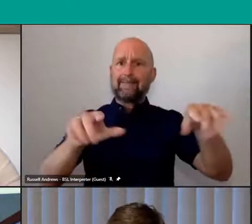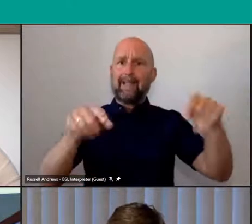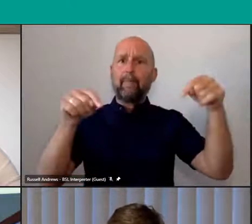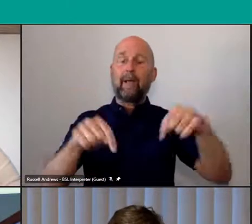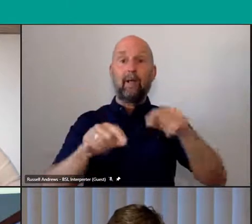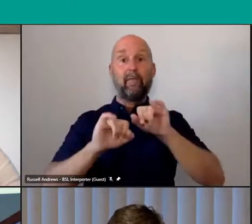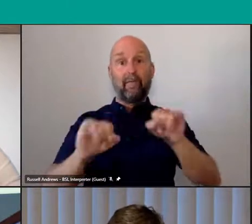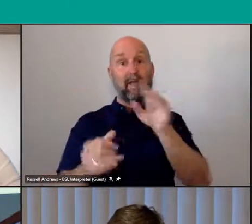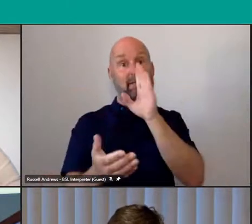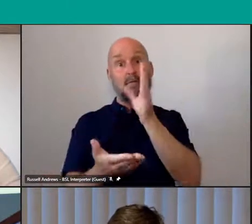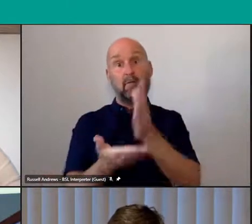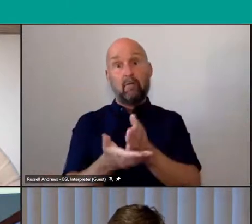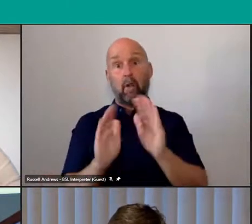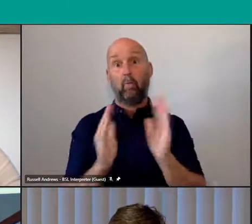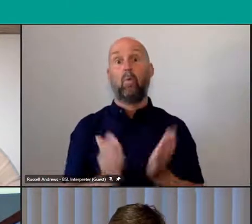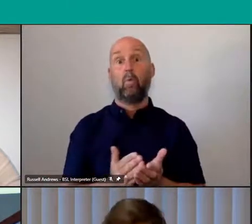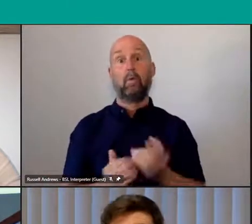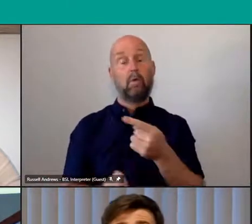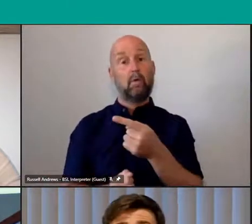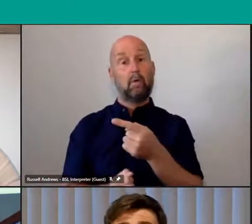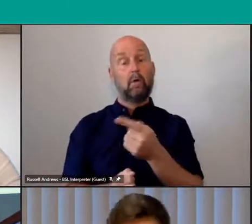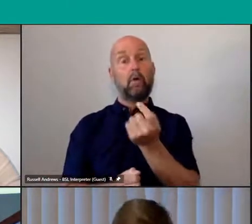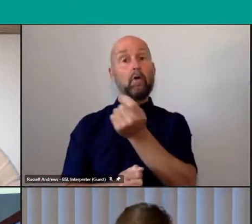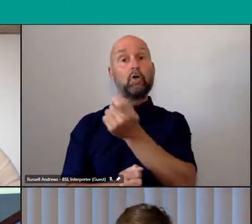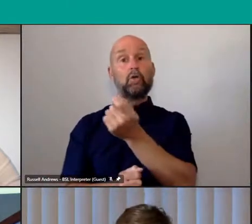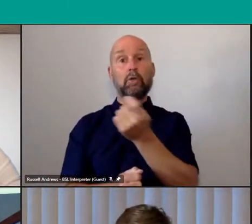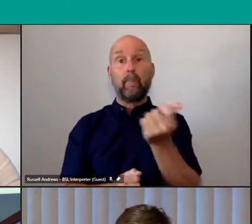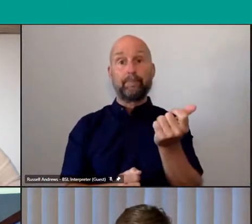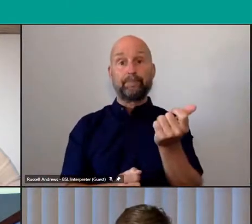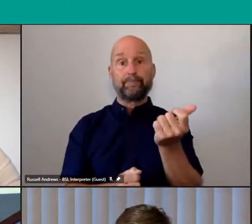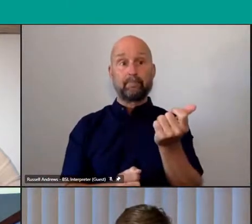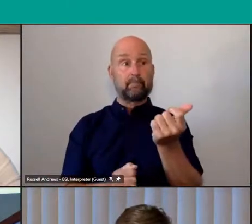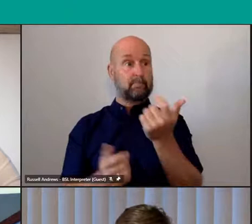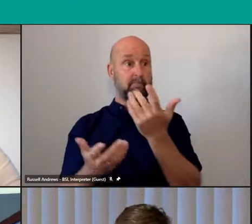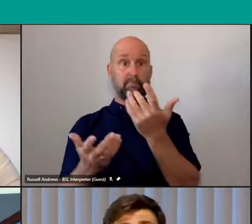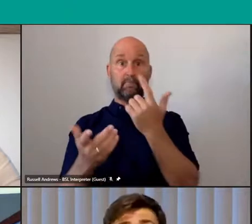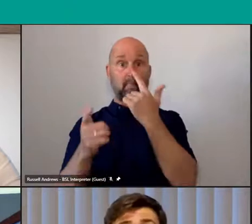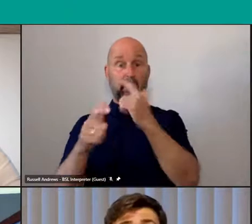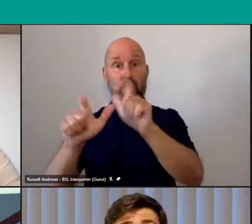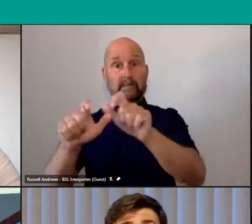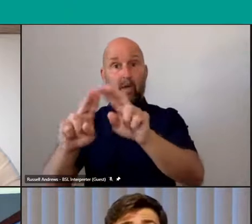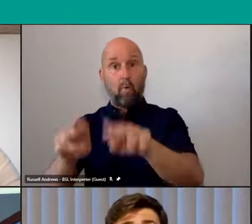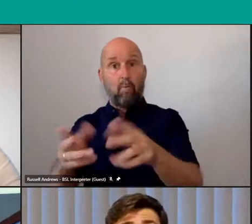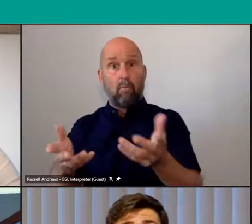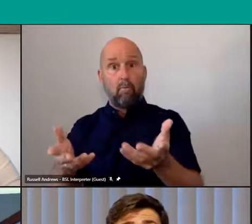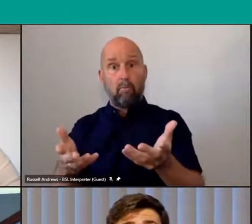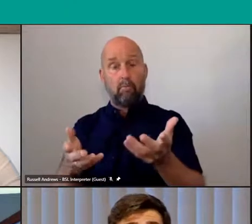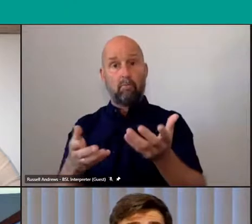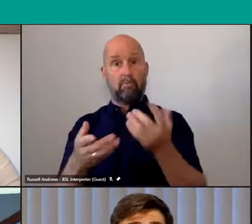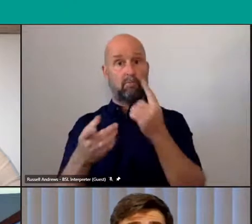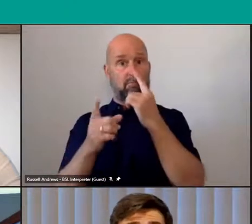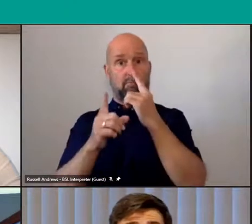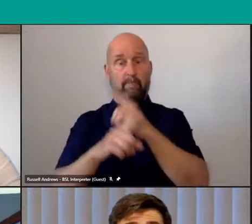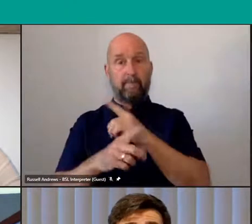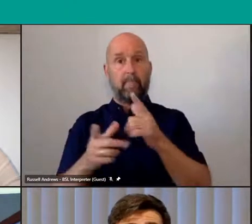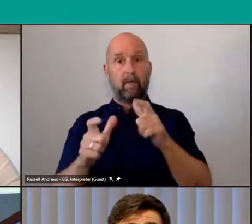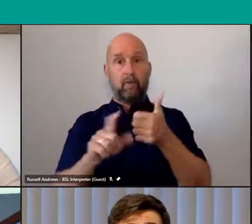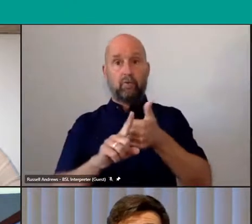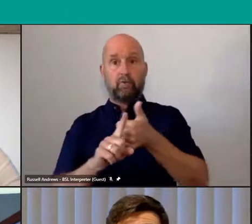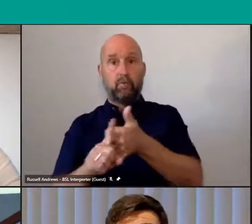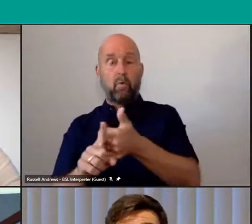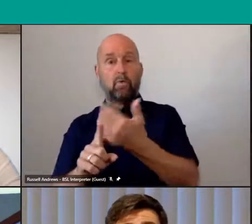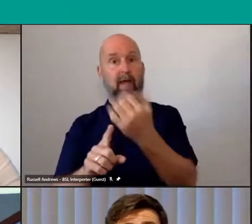brutal reality. Some people have never been able to stay at home. They've never been able or supported